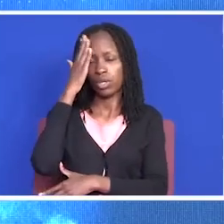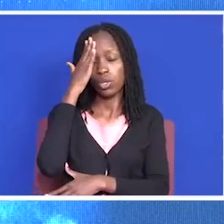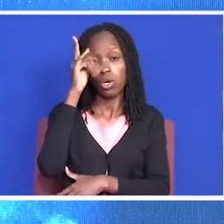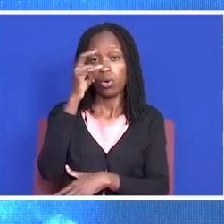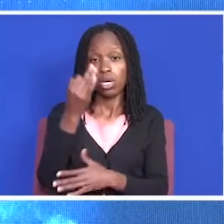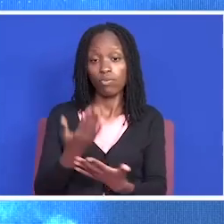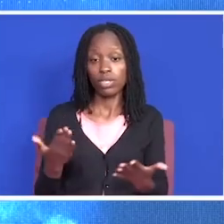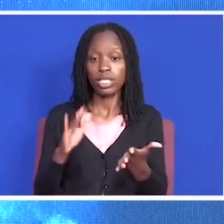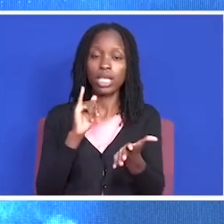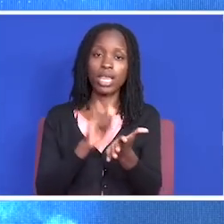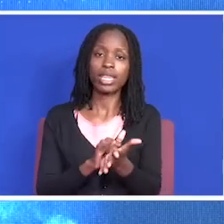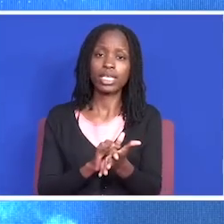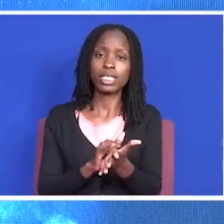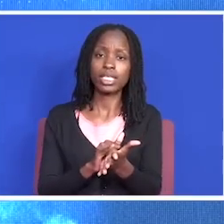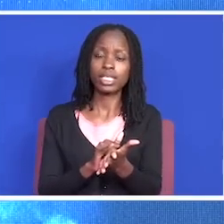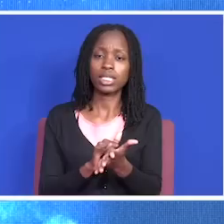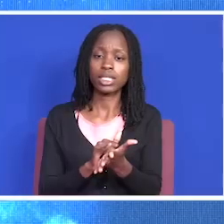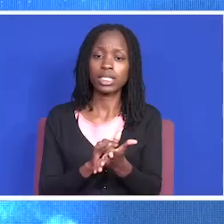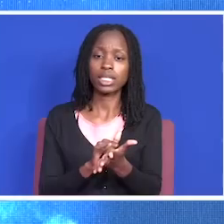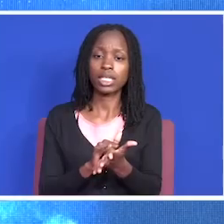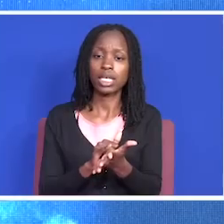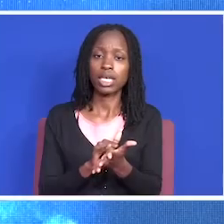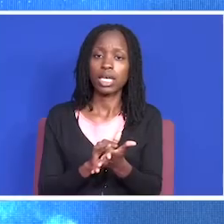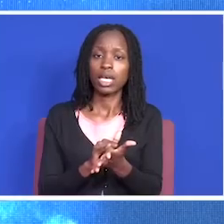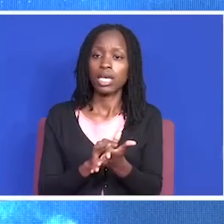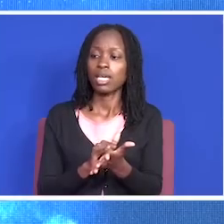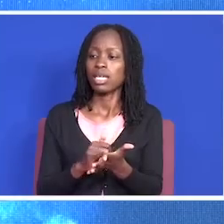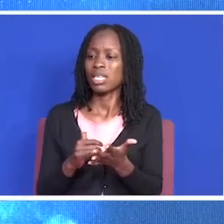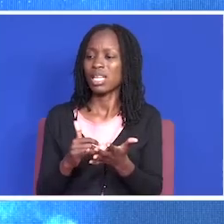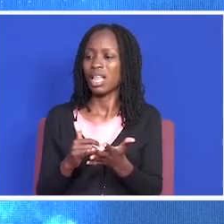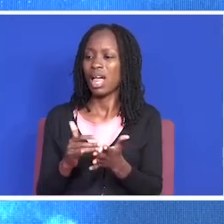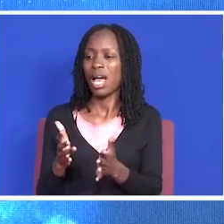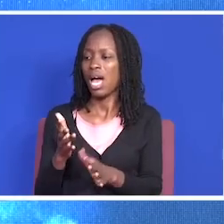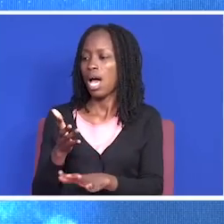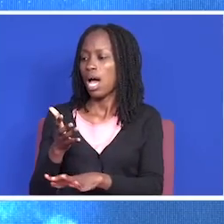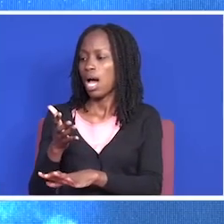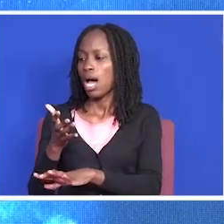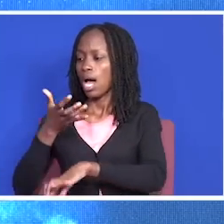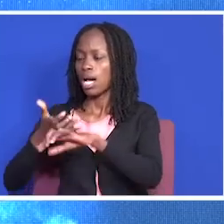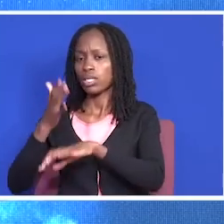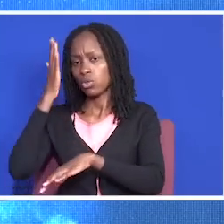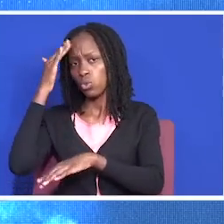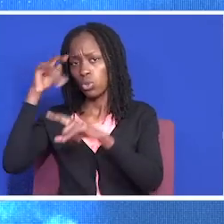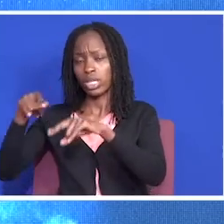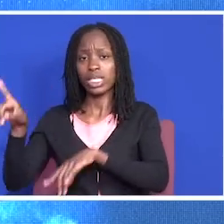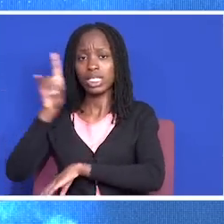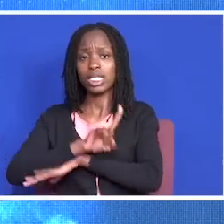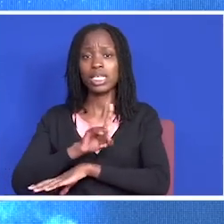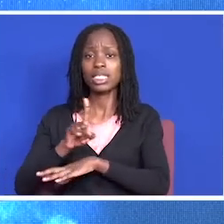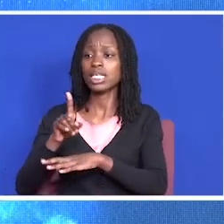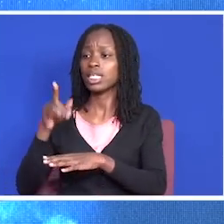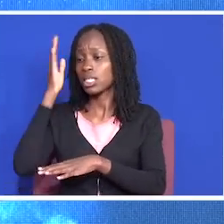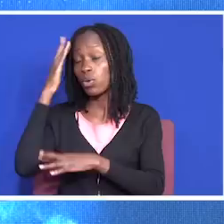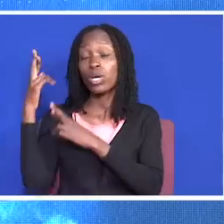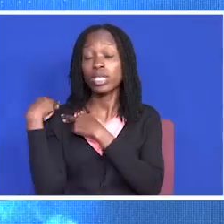that is becoming rare these days is really knowing the role of man. My wife, who is a university lecturer, tells me the